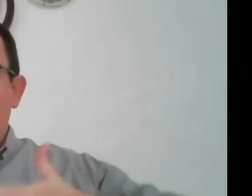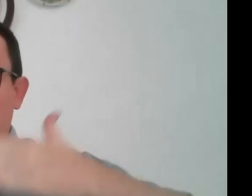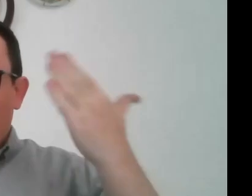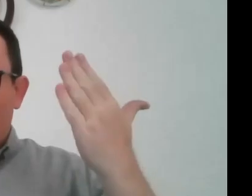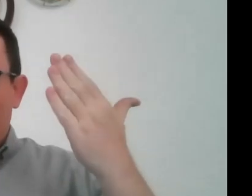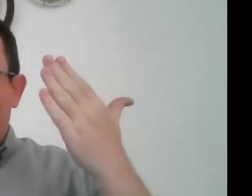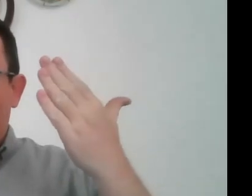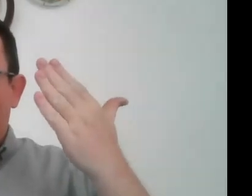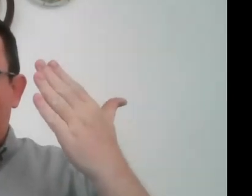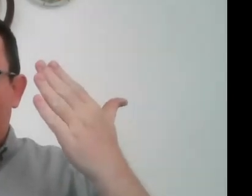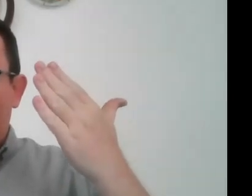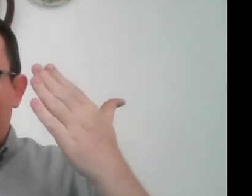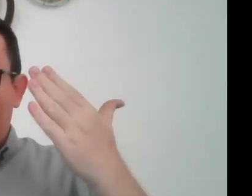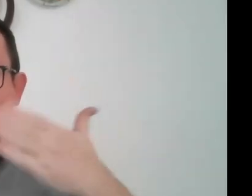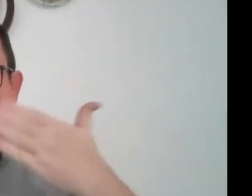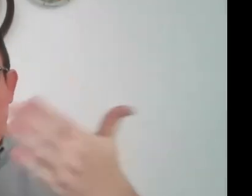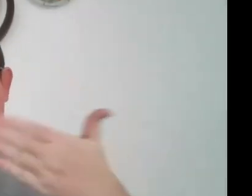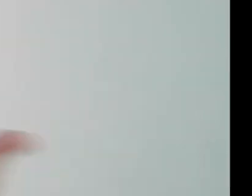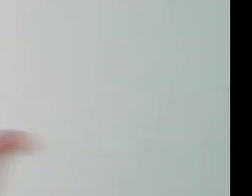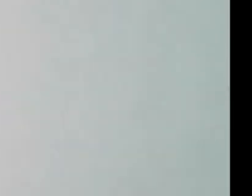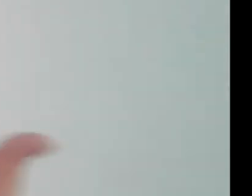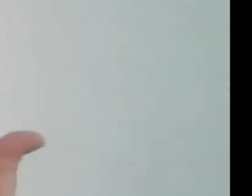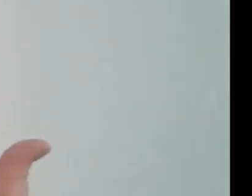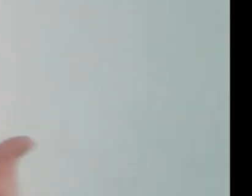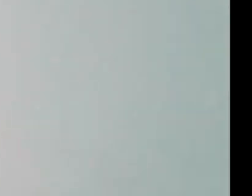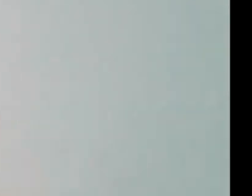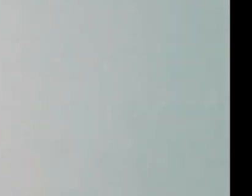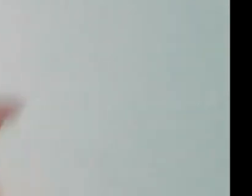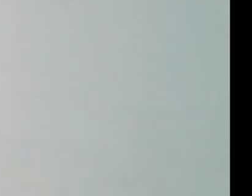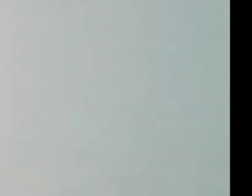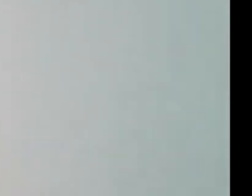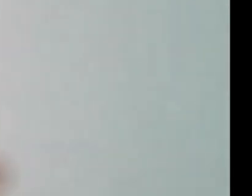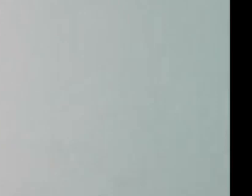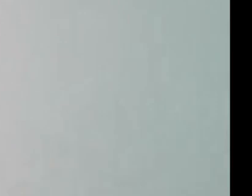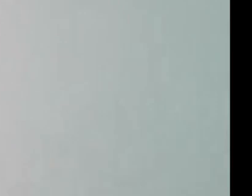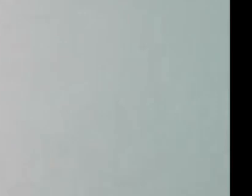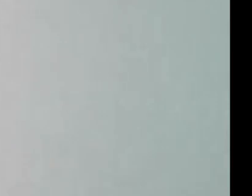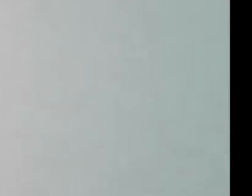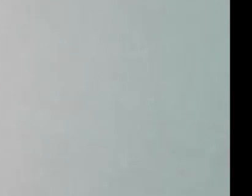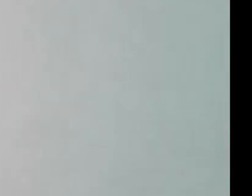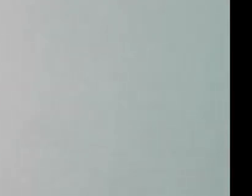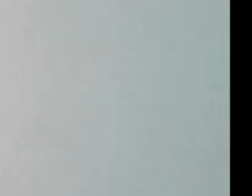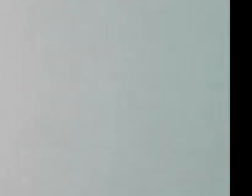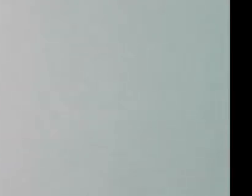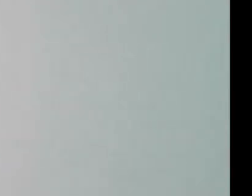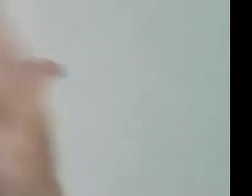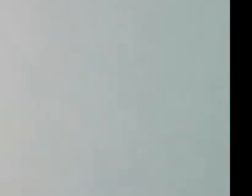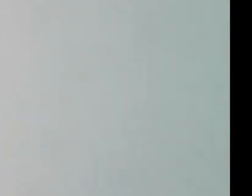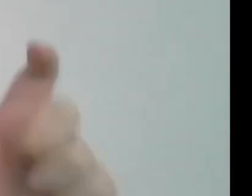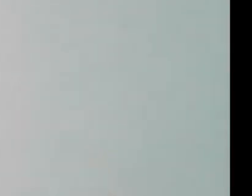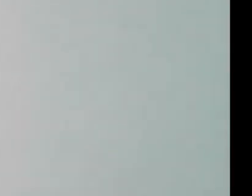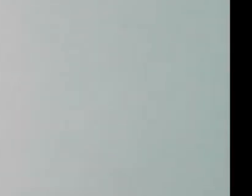Thank you. Good morning. Thank you, Alex. Good morning, everyone. My name